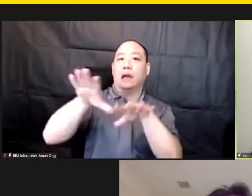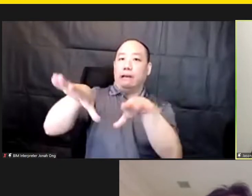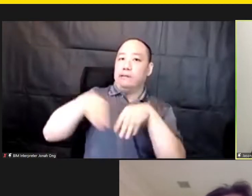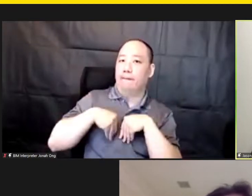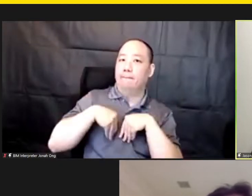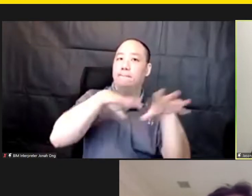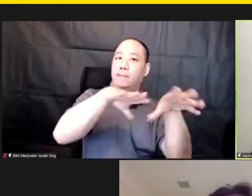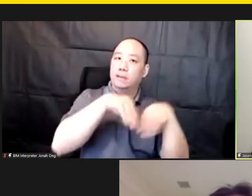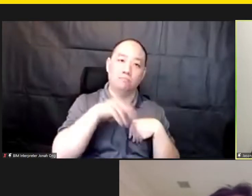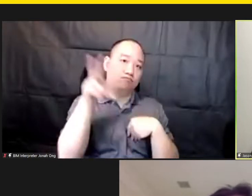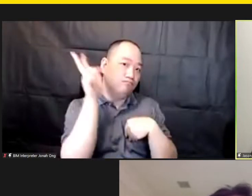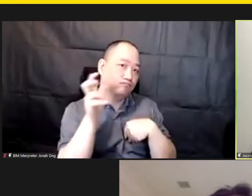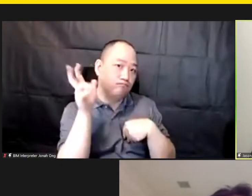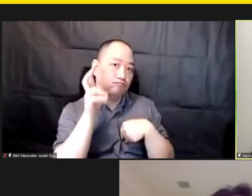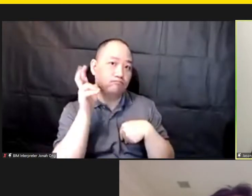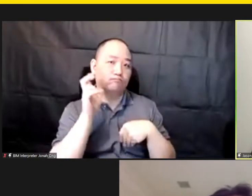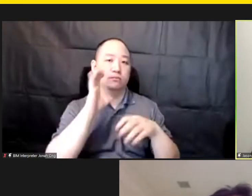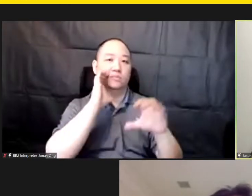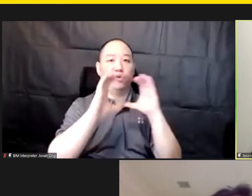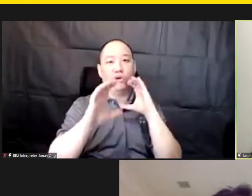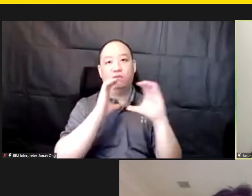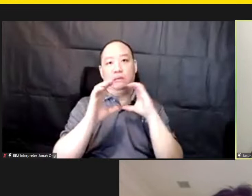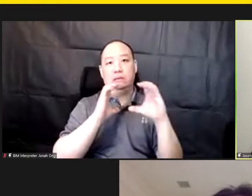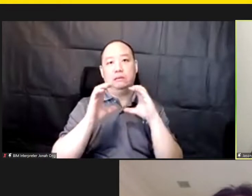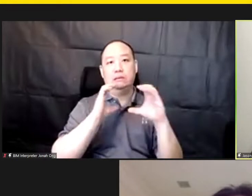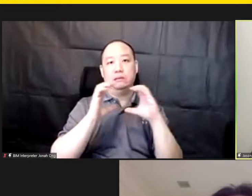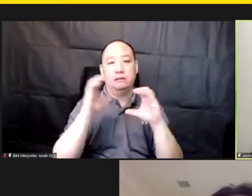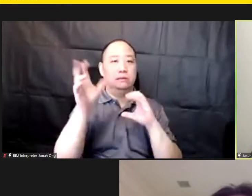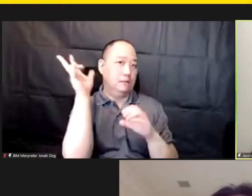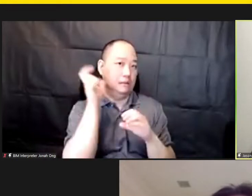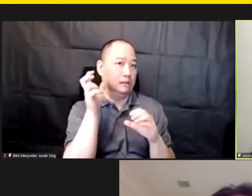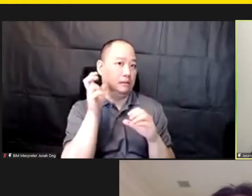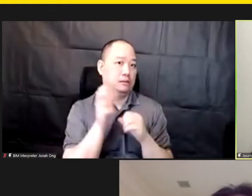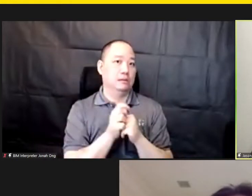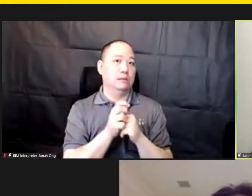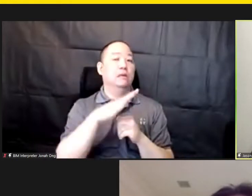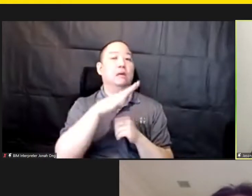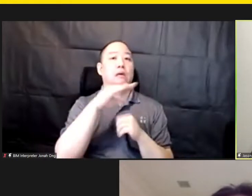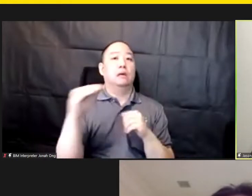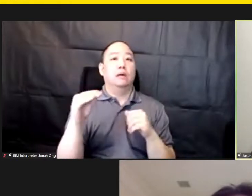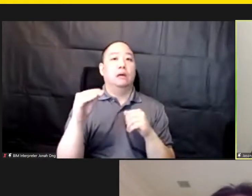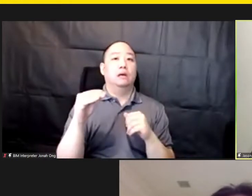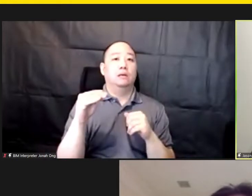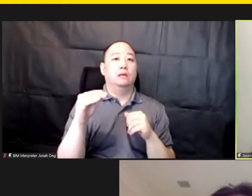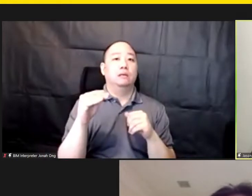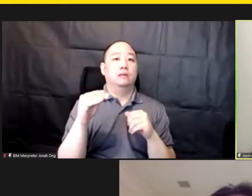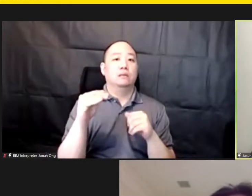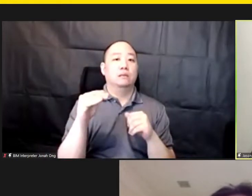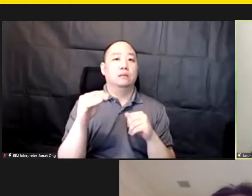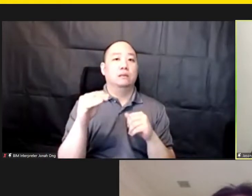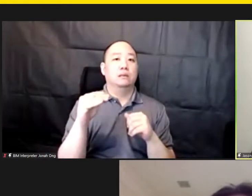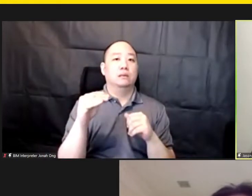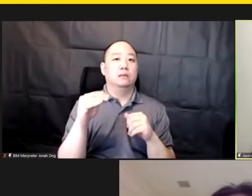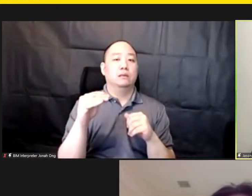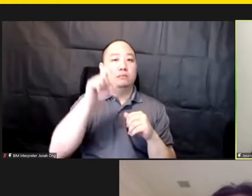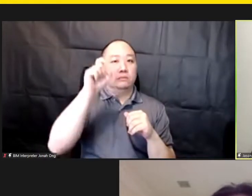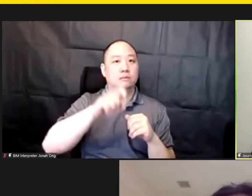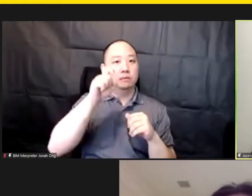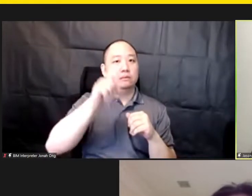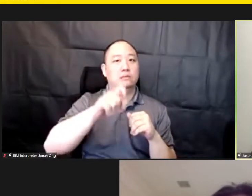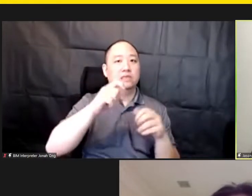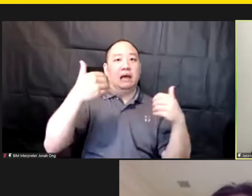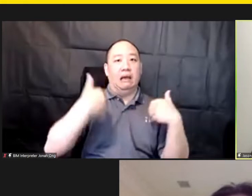side. But I think beyond that, we also need to have these conversations in BM and all other